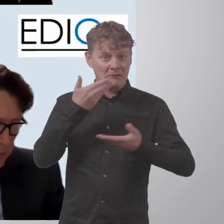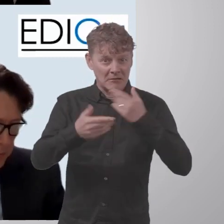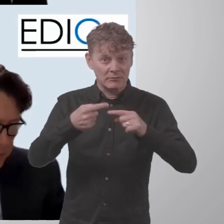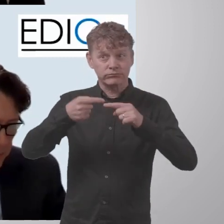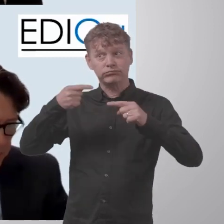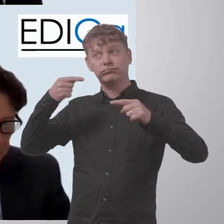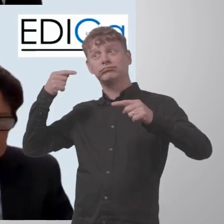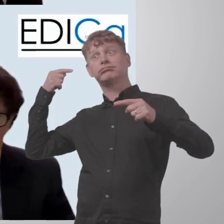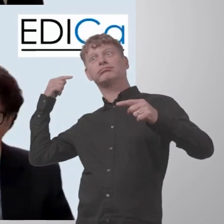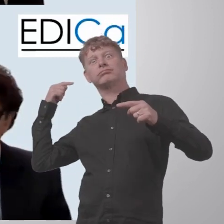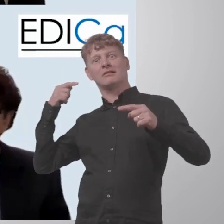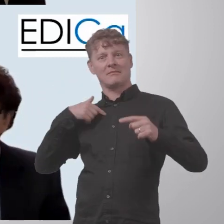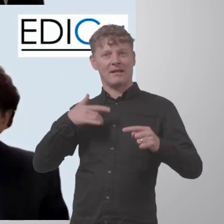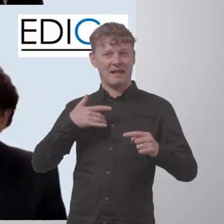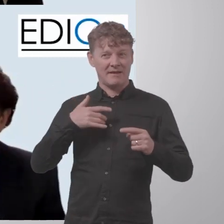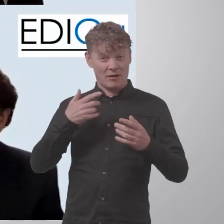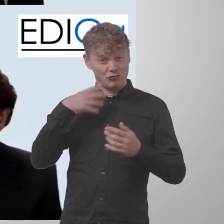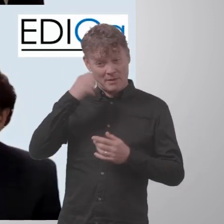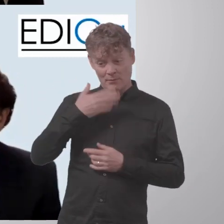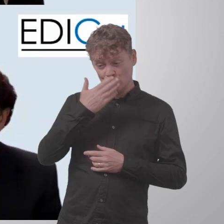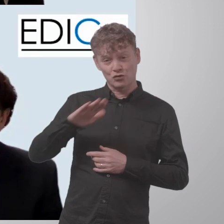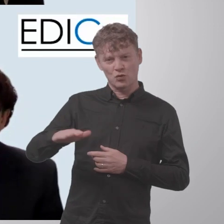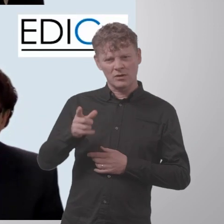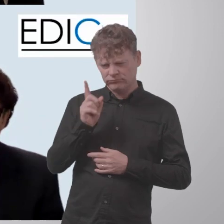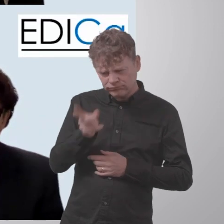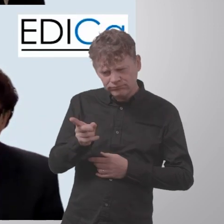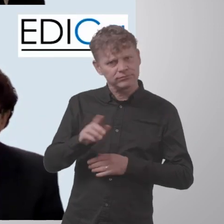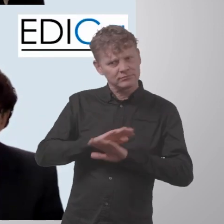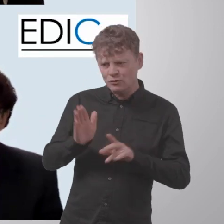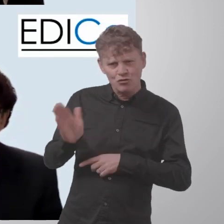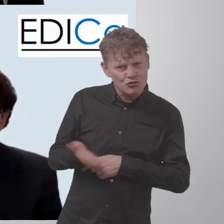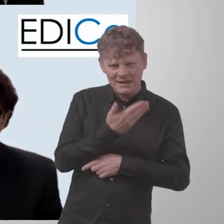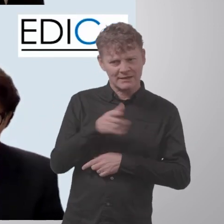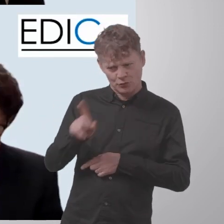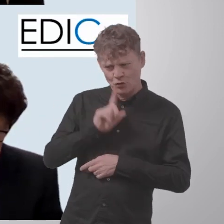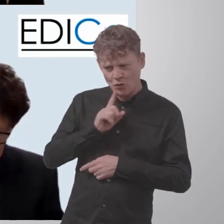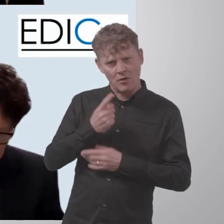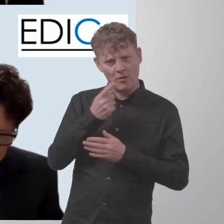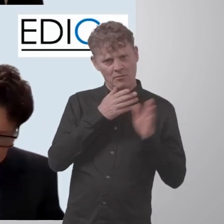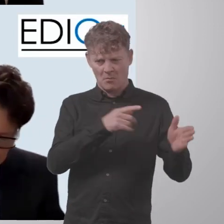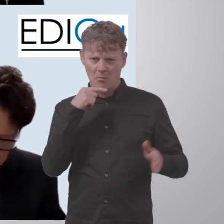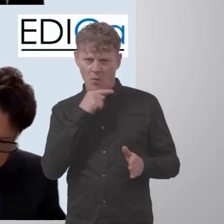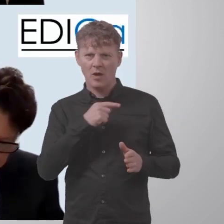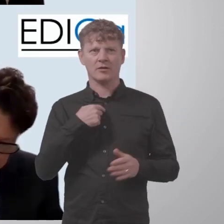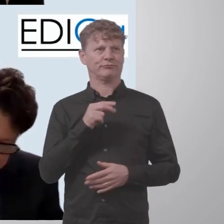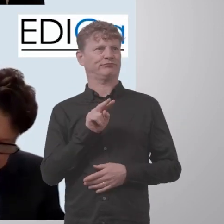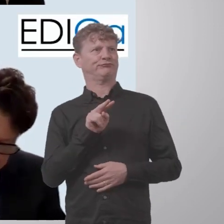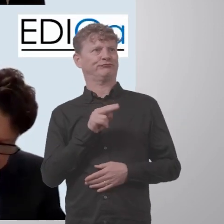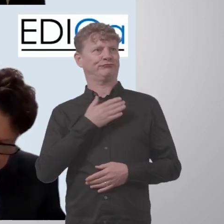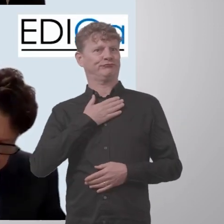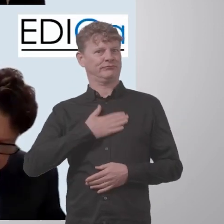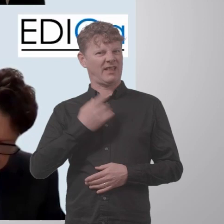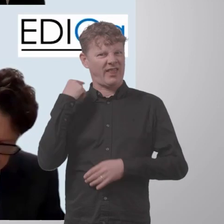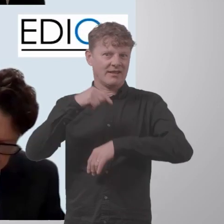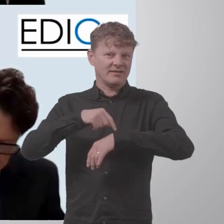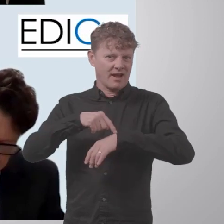I was told at school I couldn't play cricket because I was a girl and only boys were allowed to play cricket? And that might have been the time that I started to get angry about